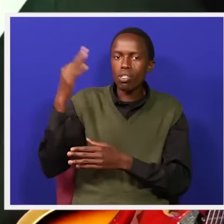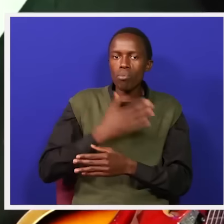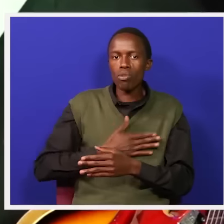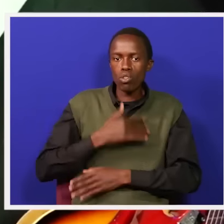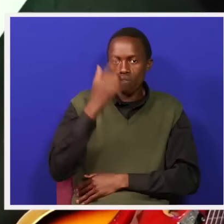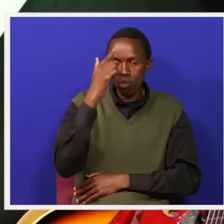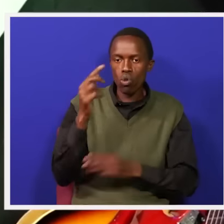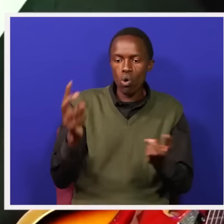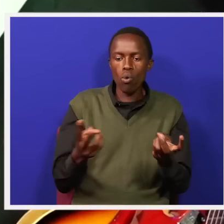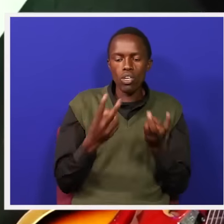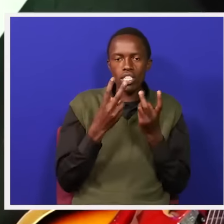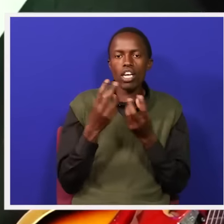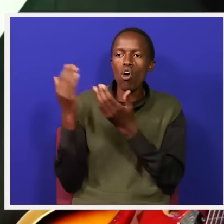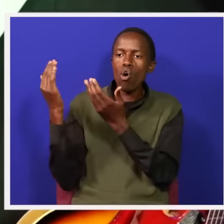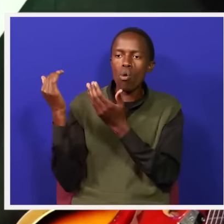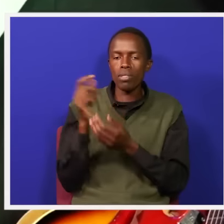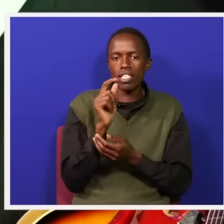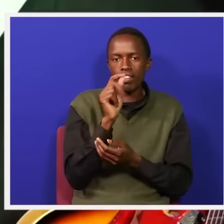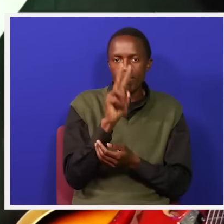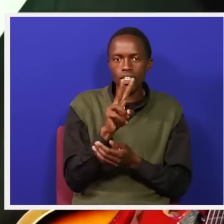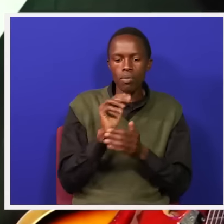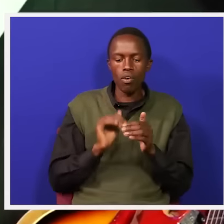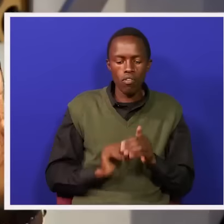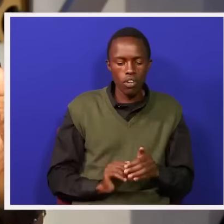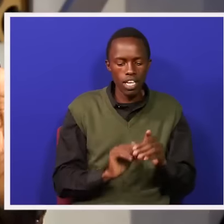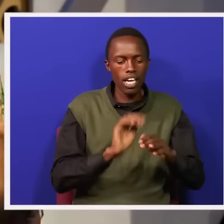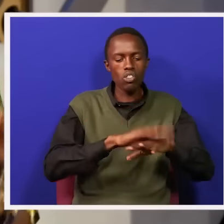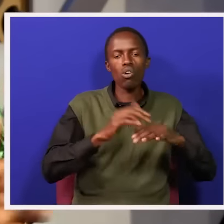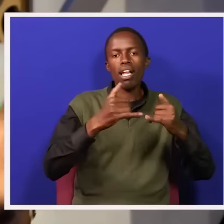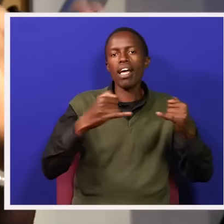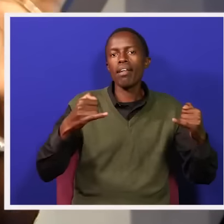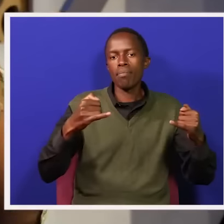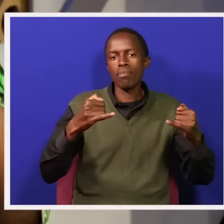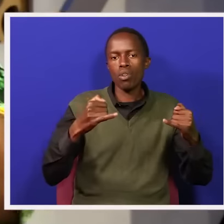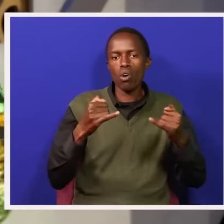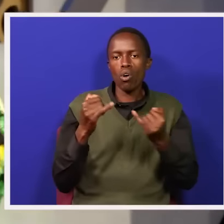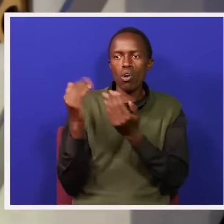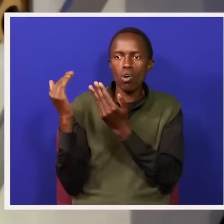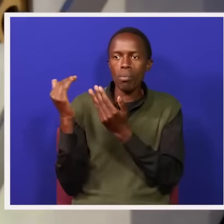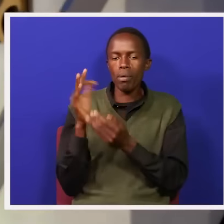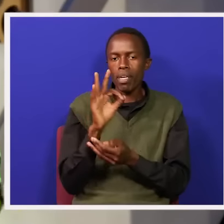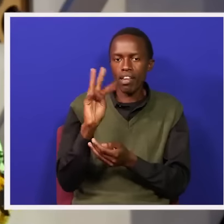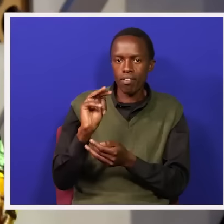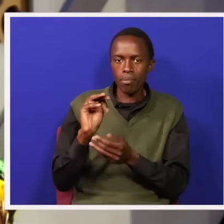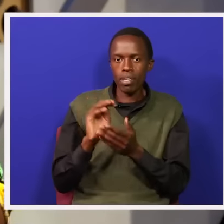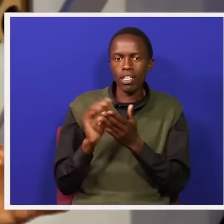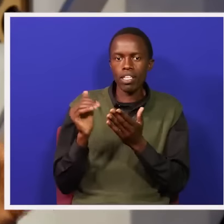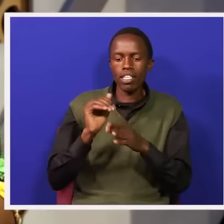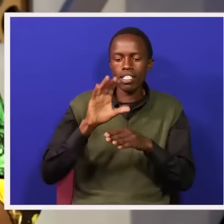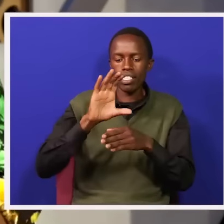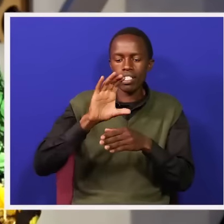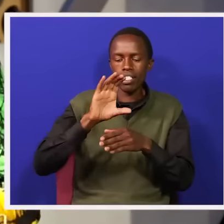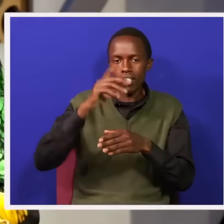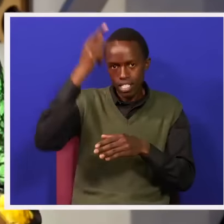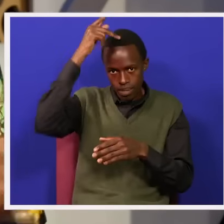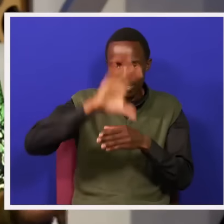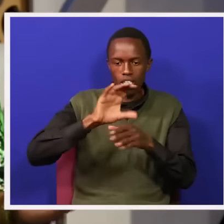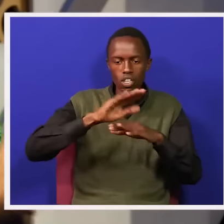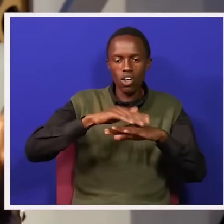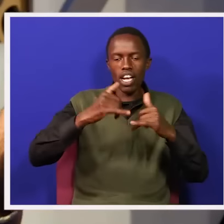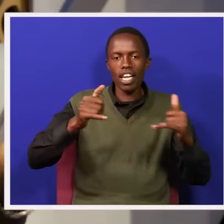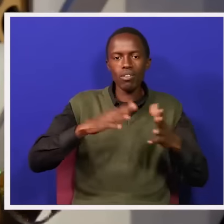your sermon. Please, for you watching us on Hope TV, following us online, on Hope FM Live, Hope TV Kenya, CITAM Church Online.